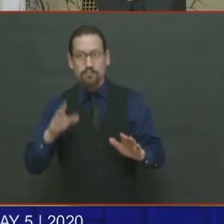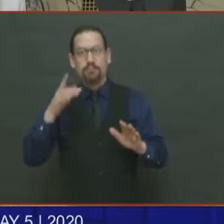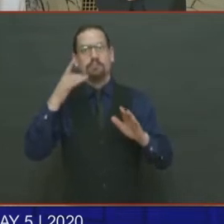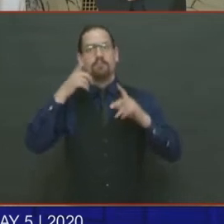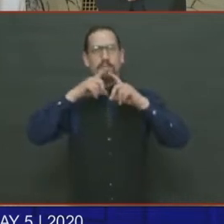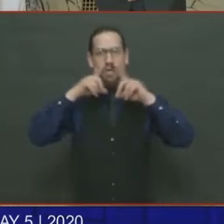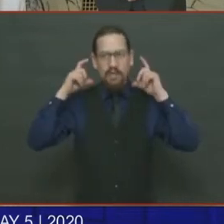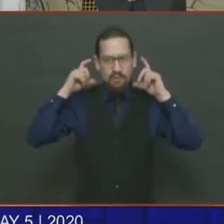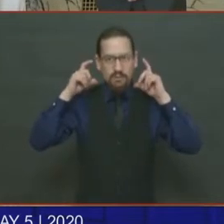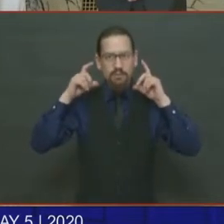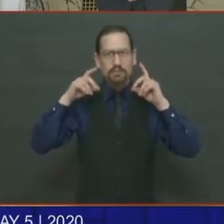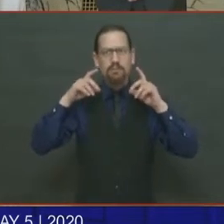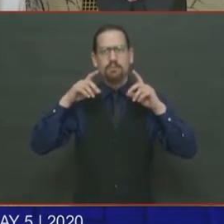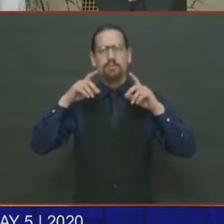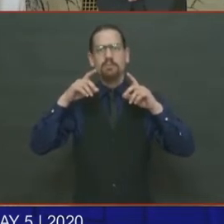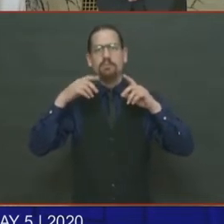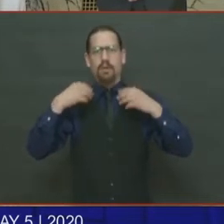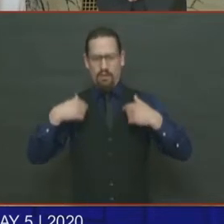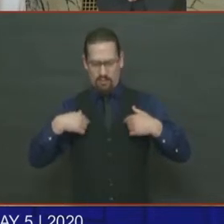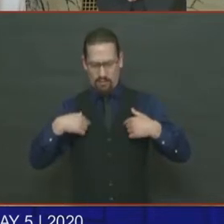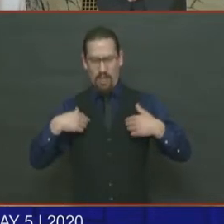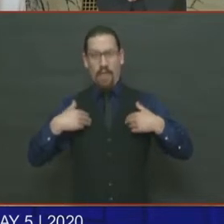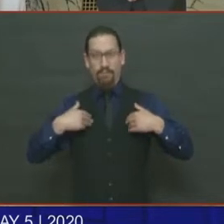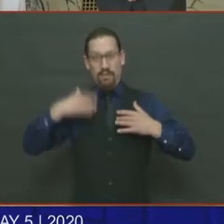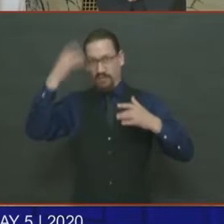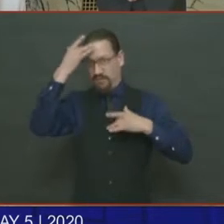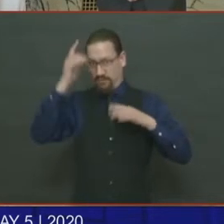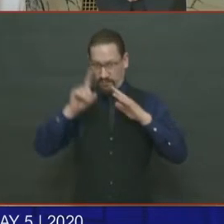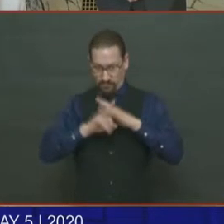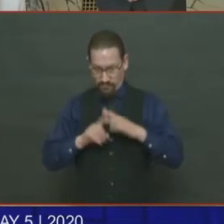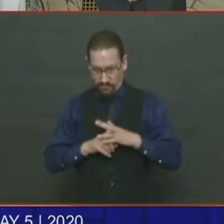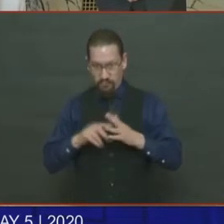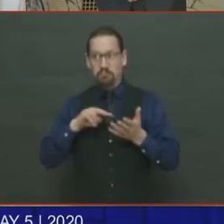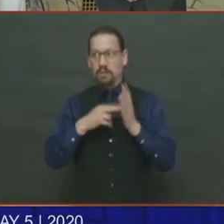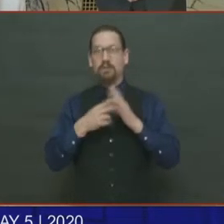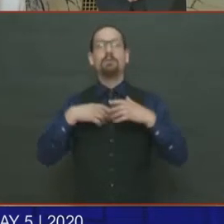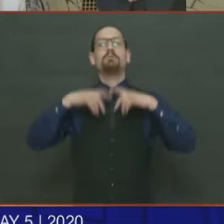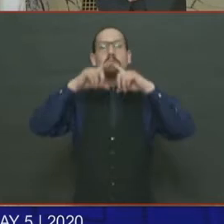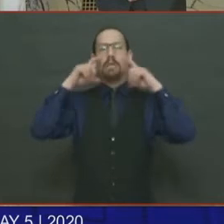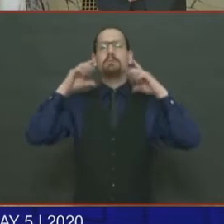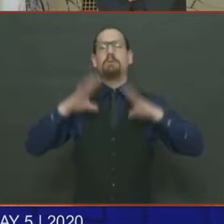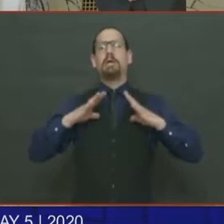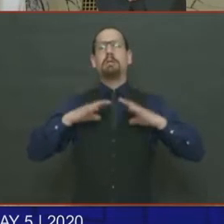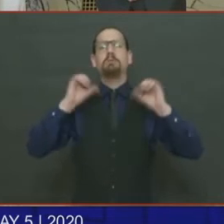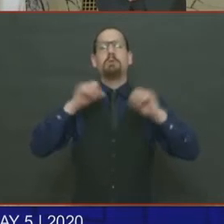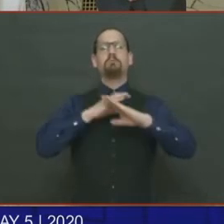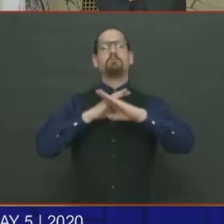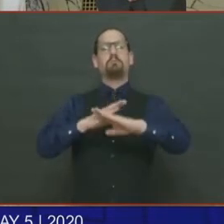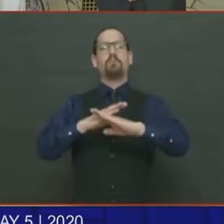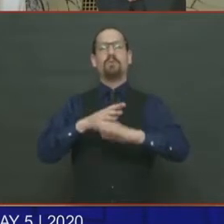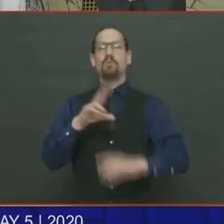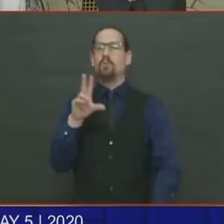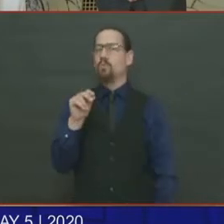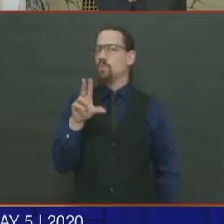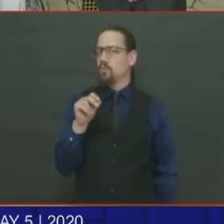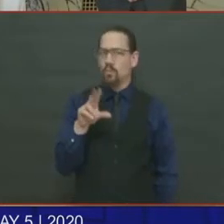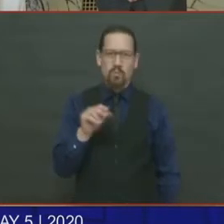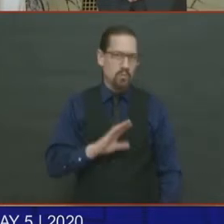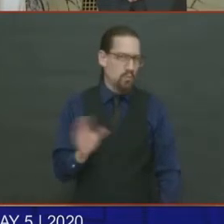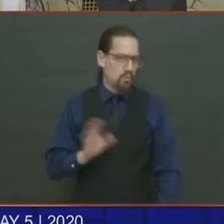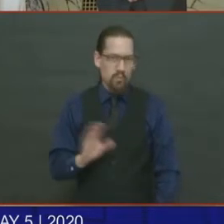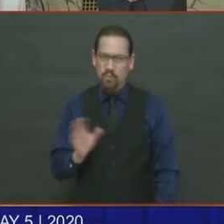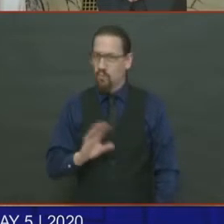clear. I also want to talk about the fact that there are people who